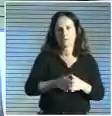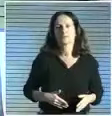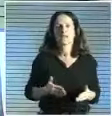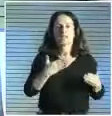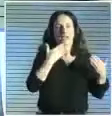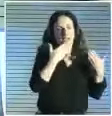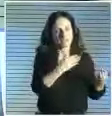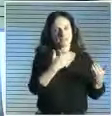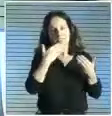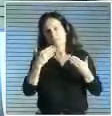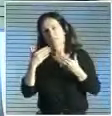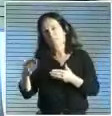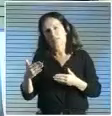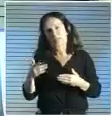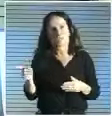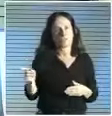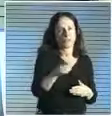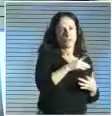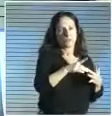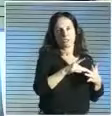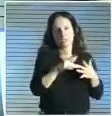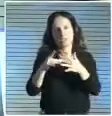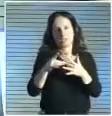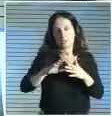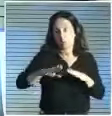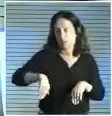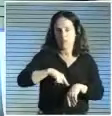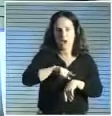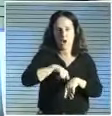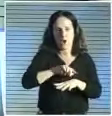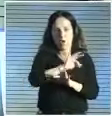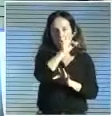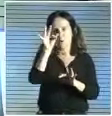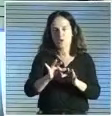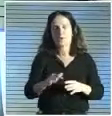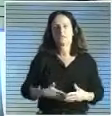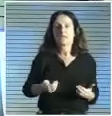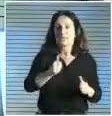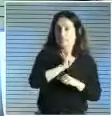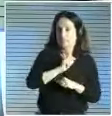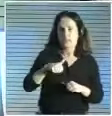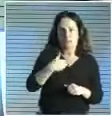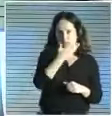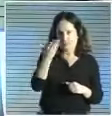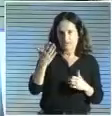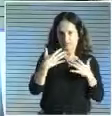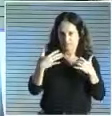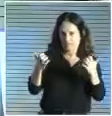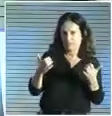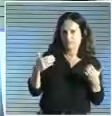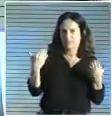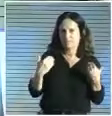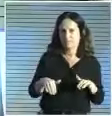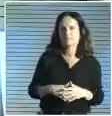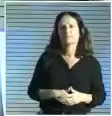leadership here for the last hour. I hope everyone got something out of this in terms of what the industry, as I mentioned before